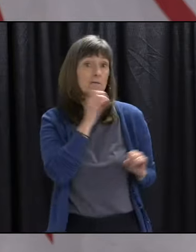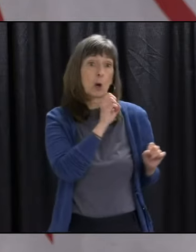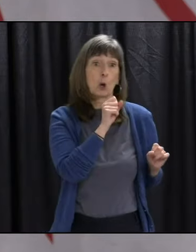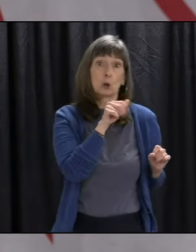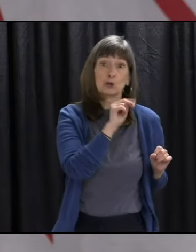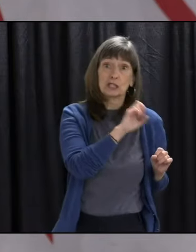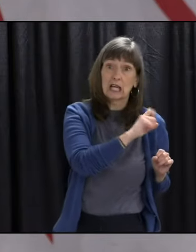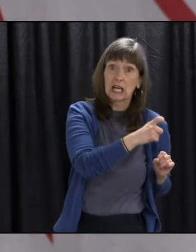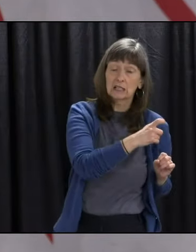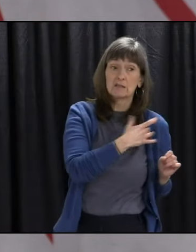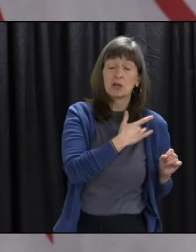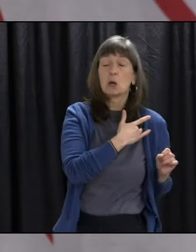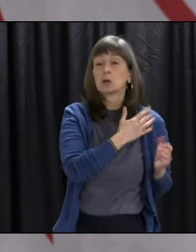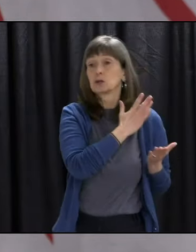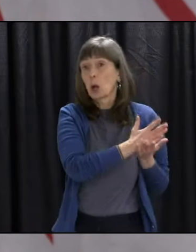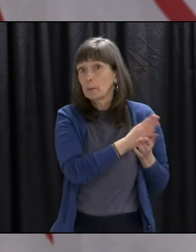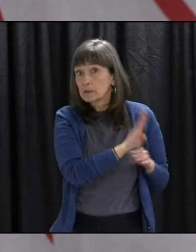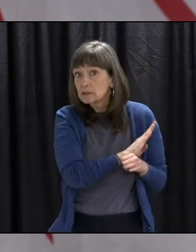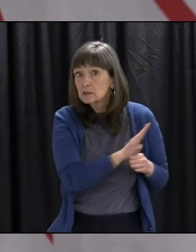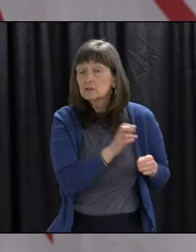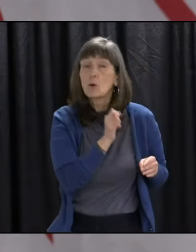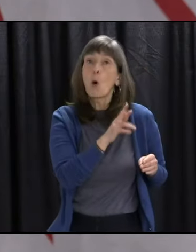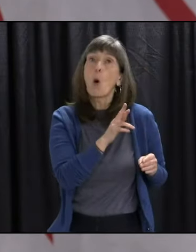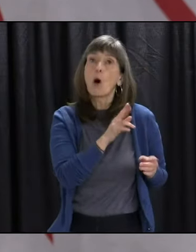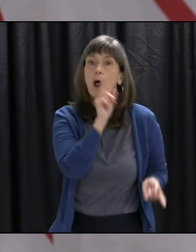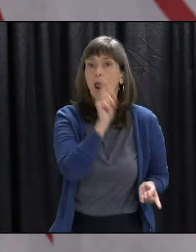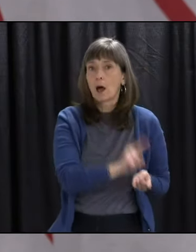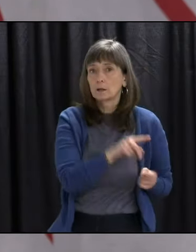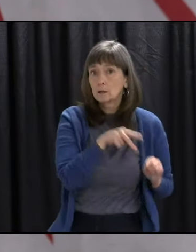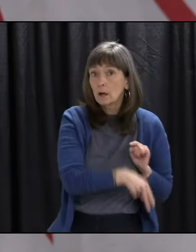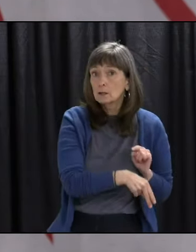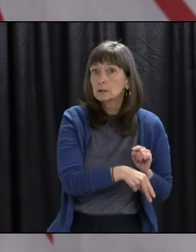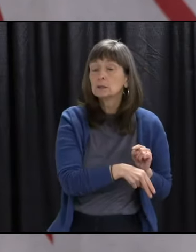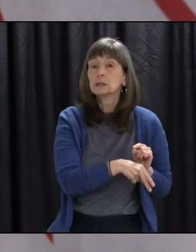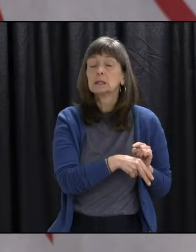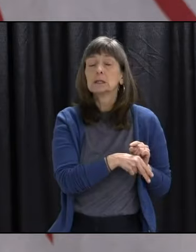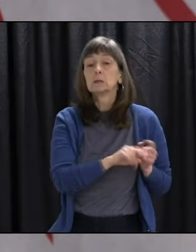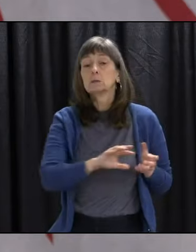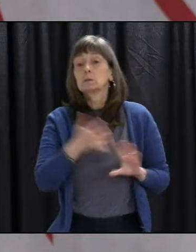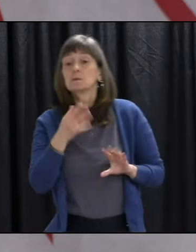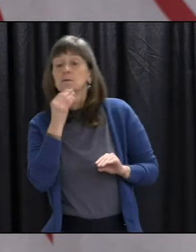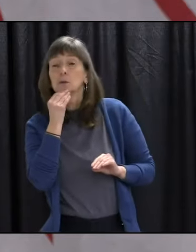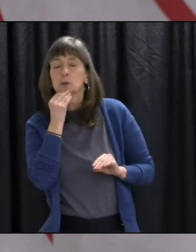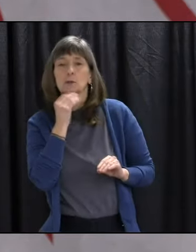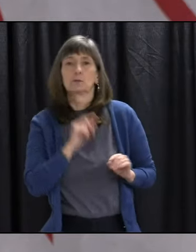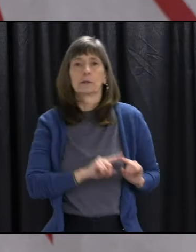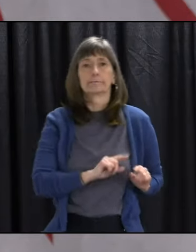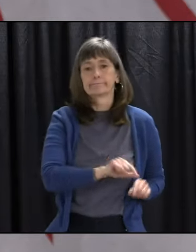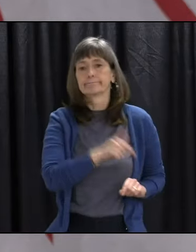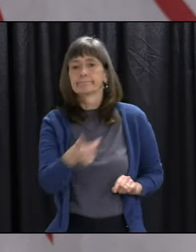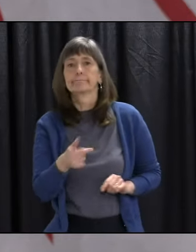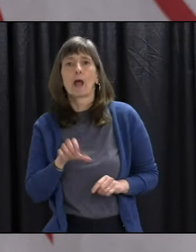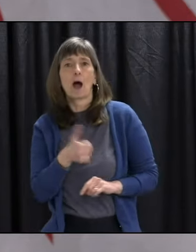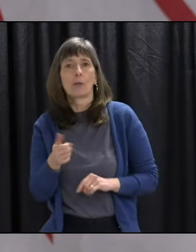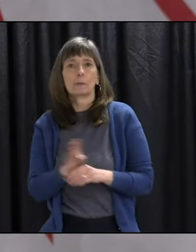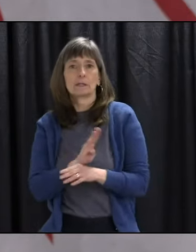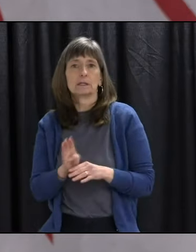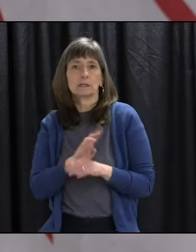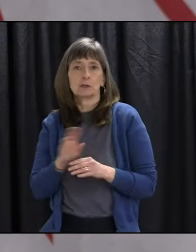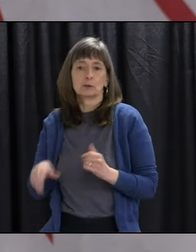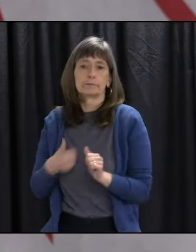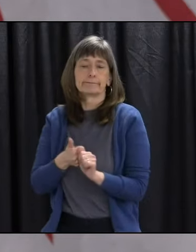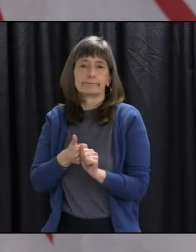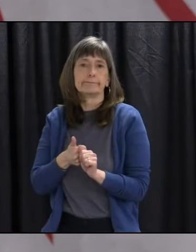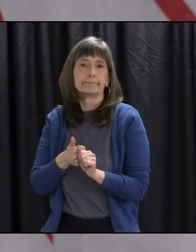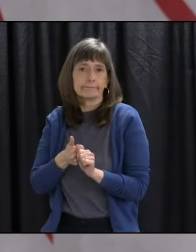its service into Newfoundland and Labrador, or if it has an impact that would lead to disruption. So we're working with those industries right now. Of